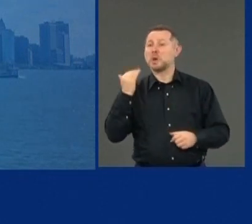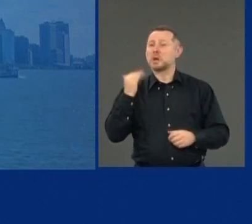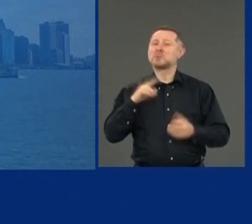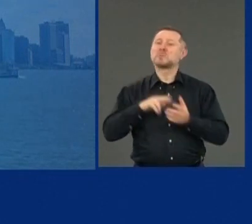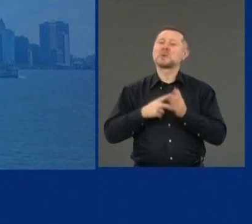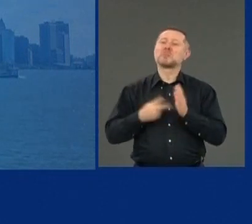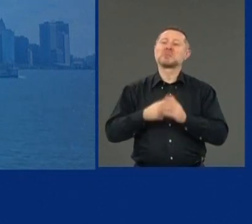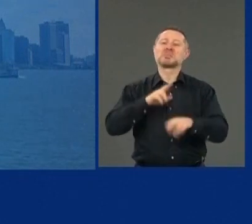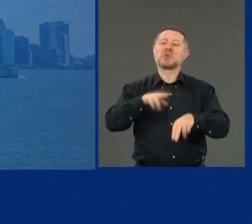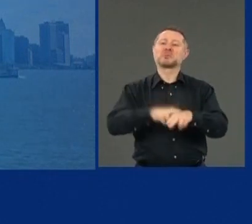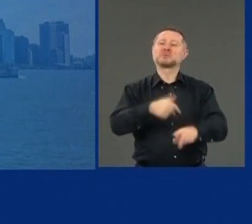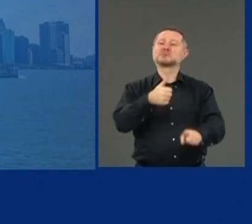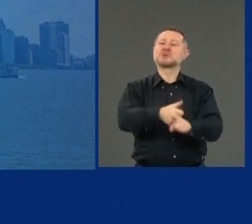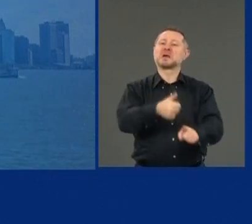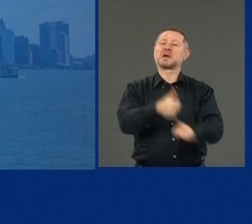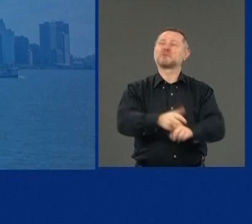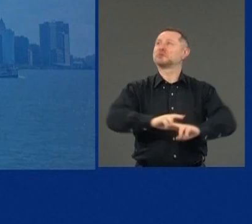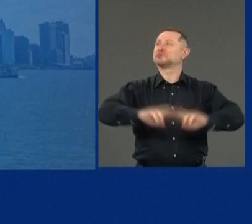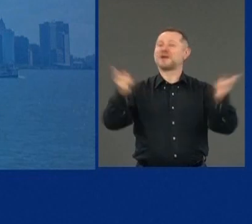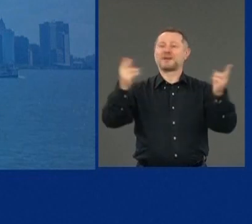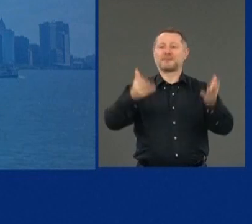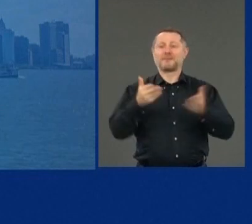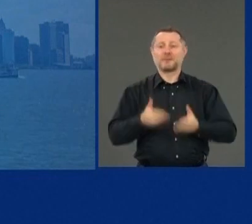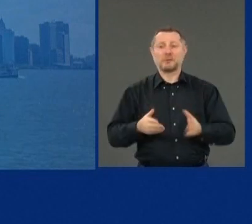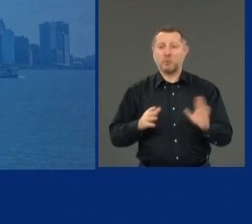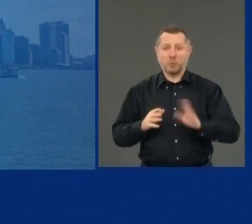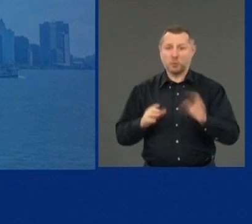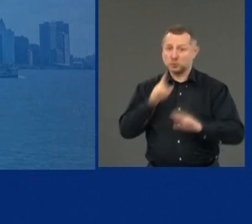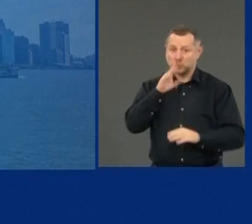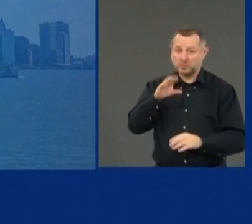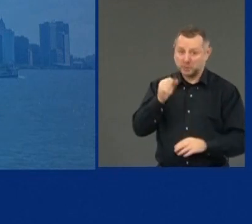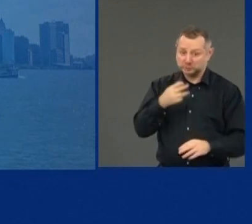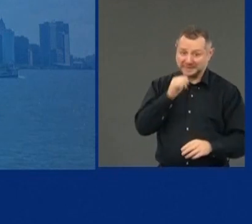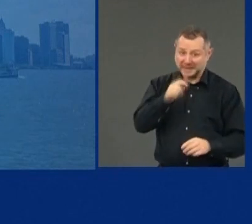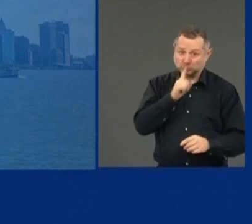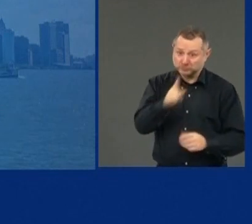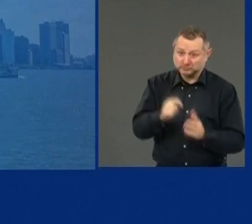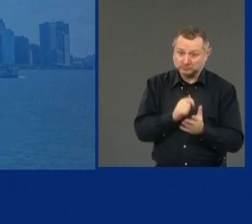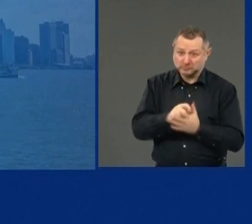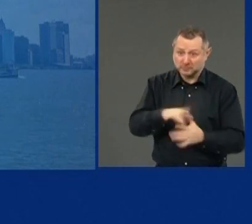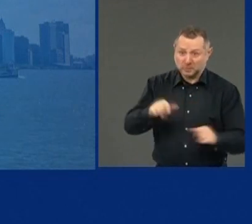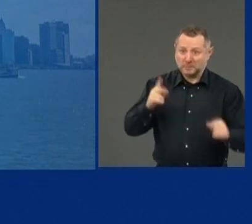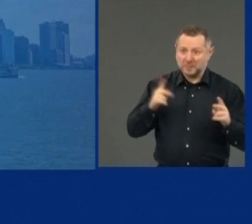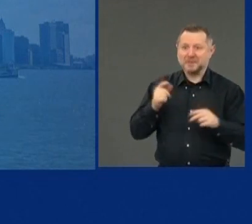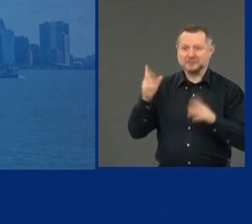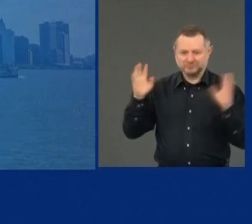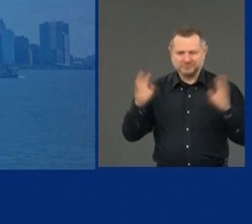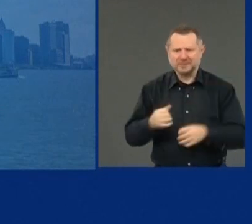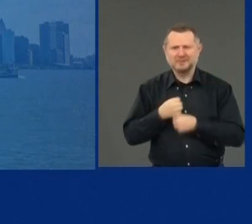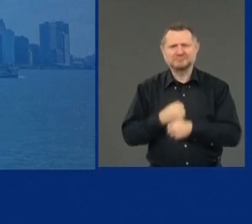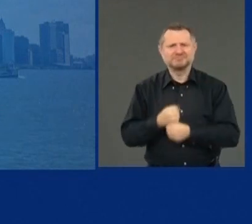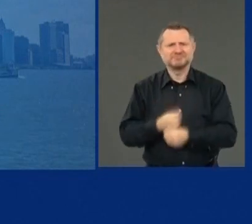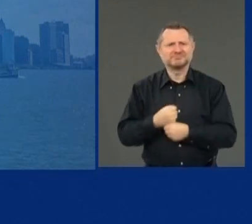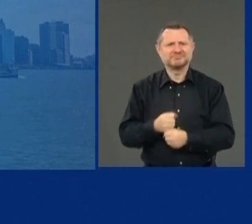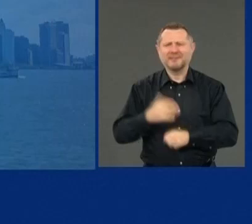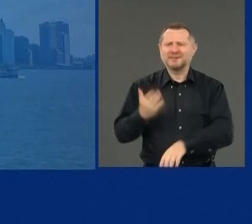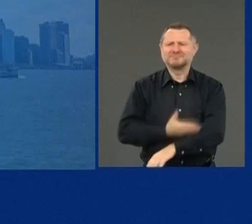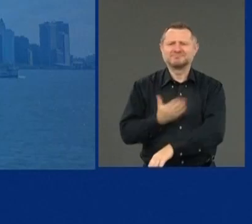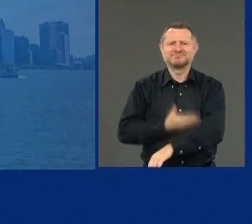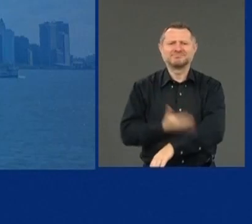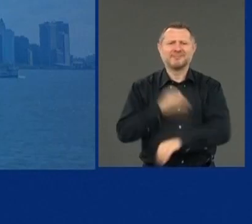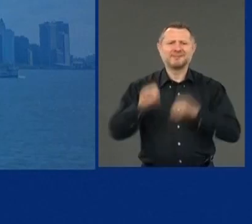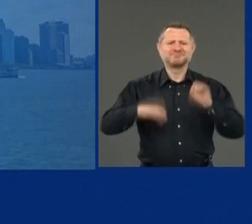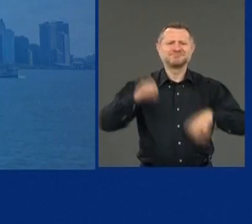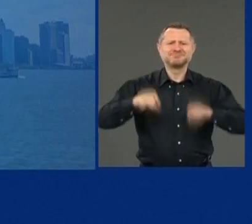a beach there. There was no beach. This was all built. This was all marsh. This is